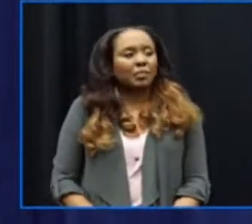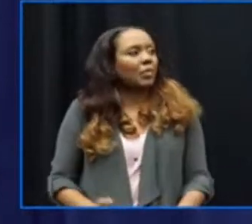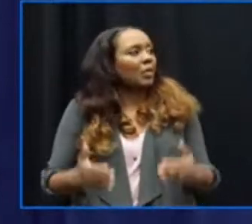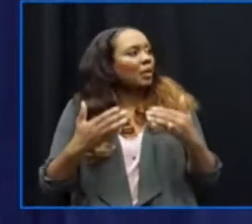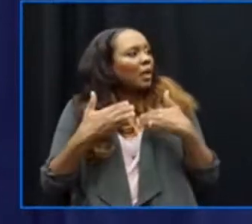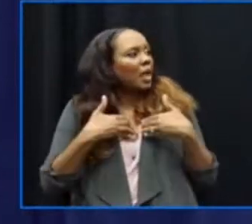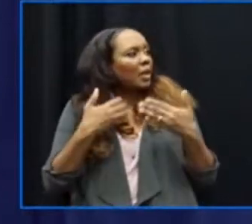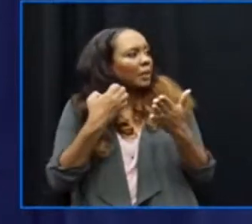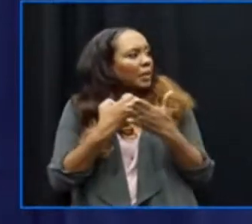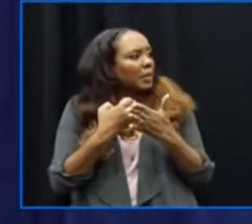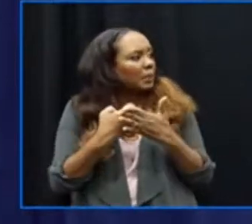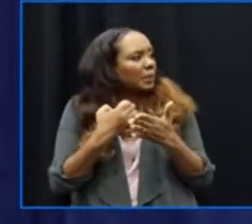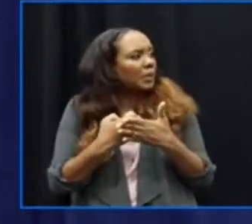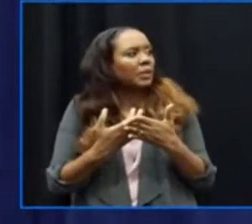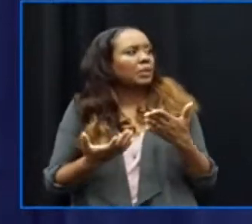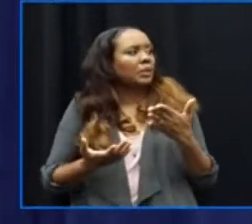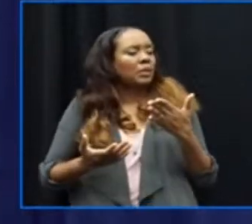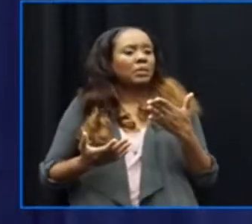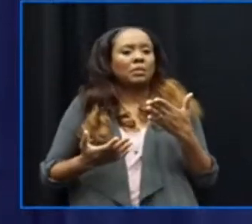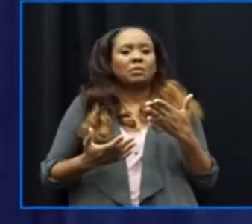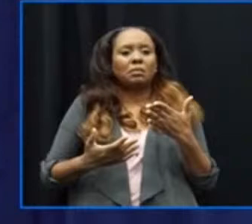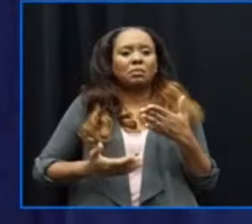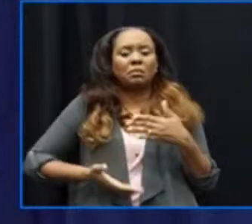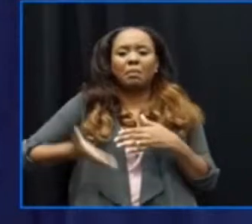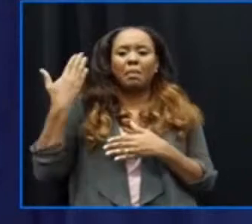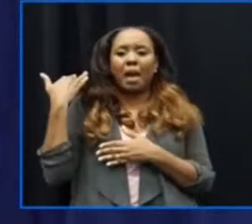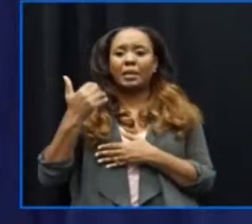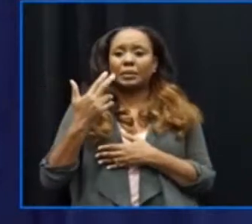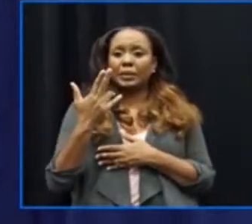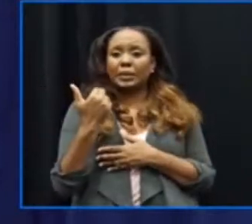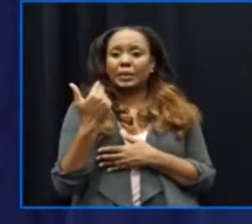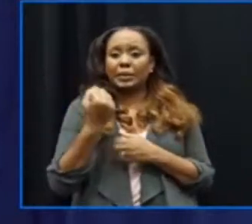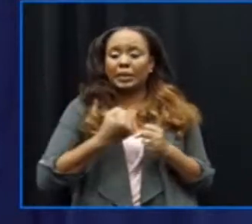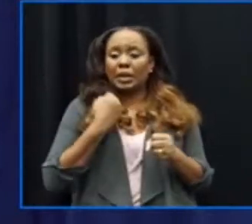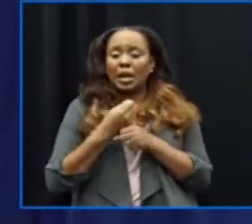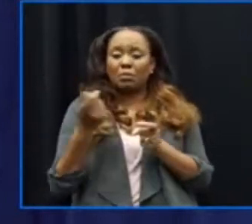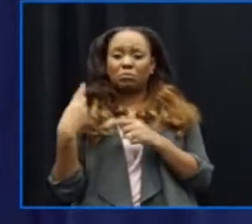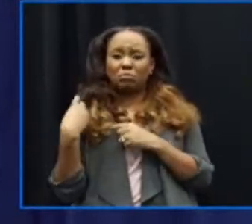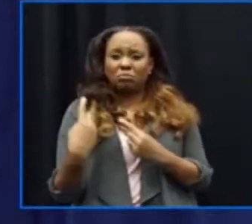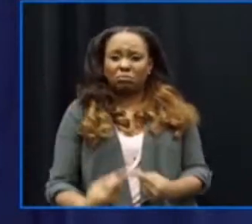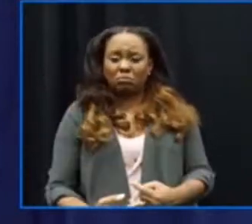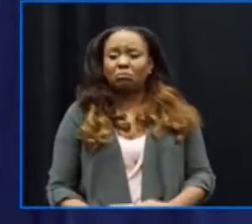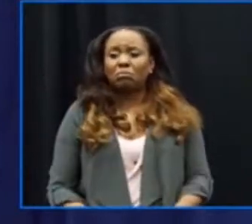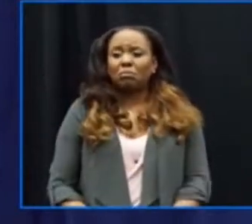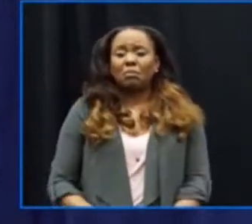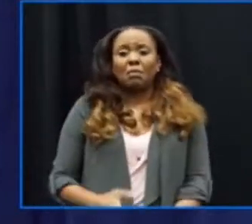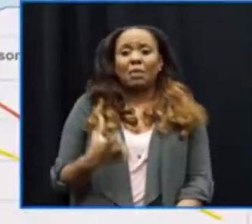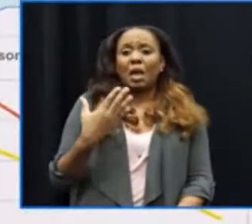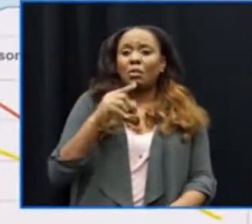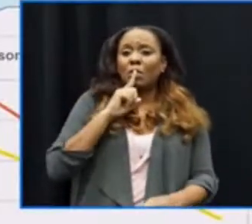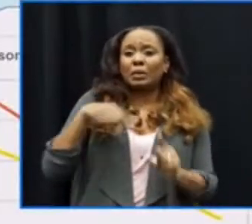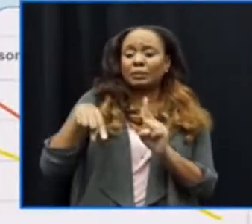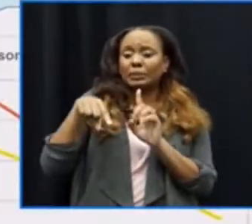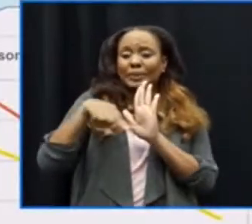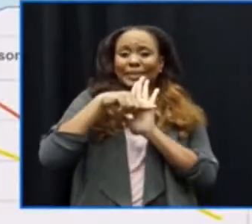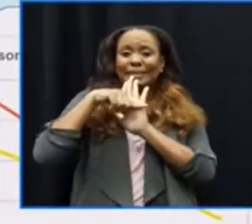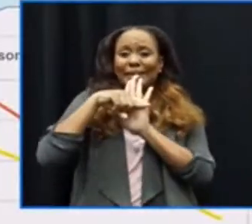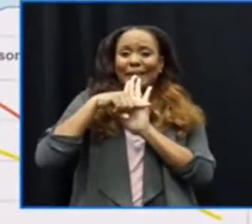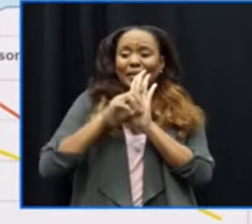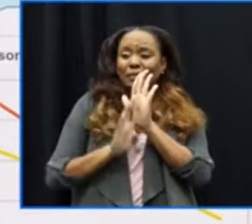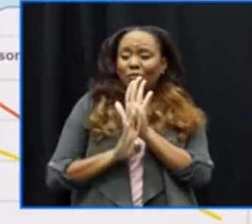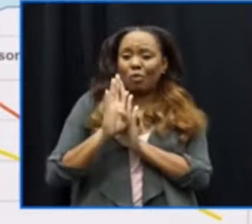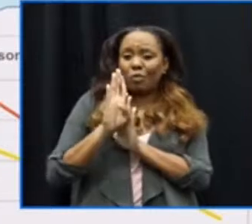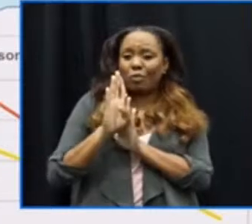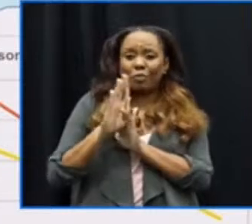The economy over the last 13 years, 9 of those 13 years saw negative growth. average